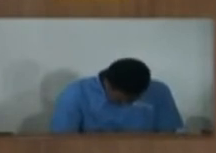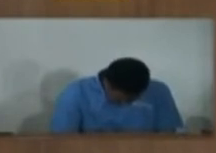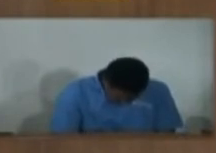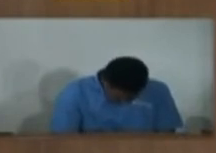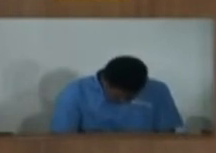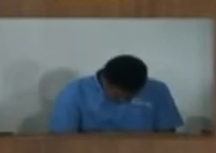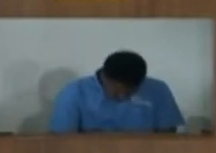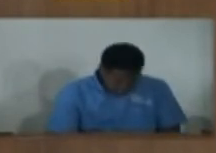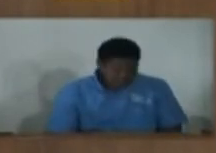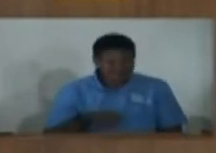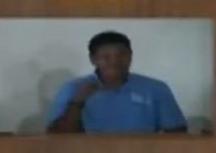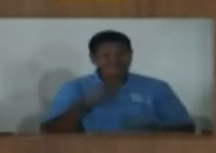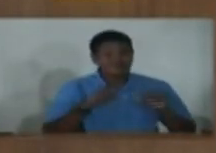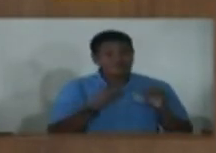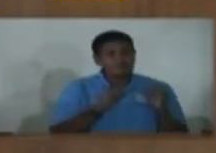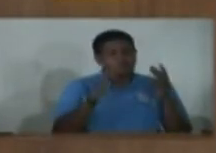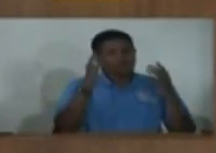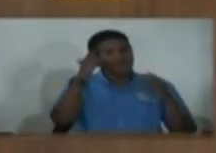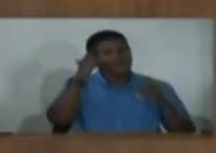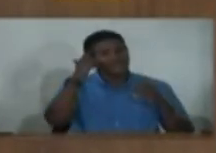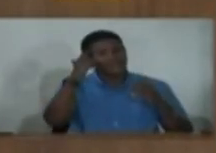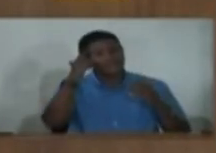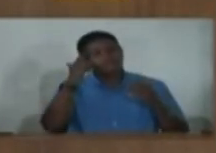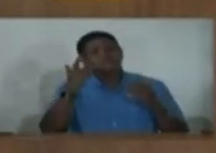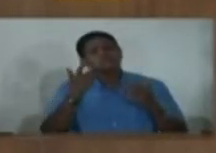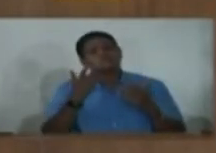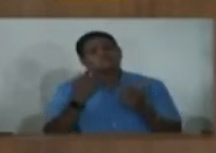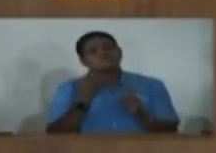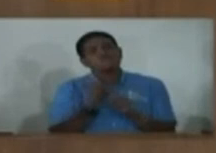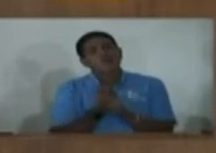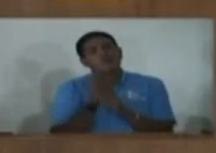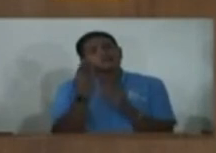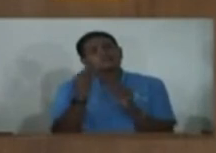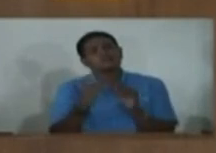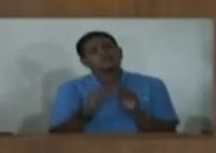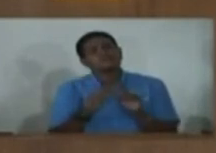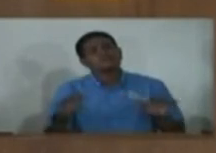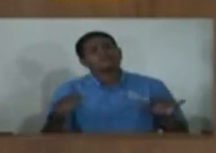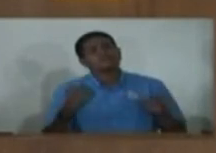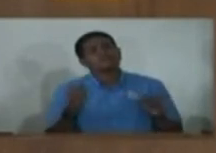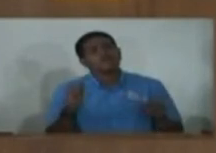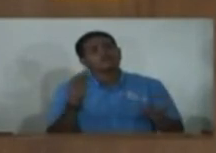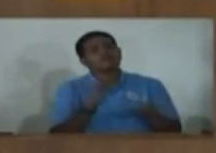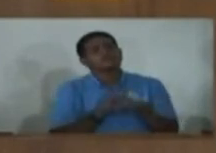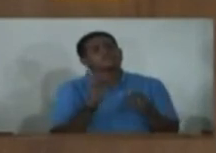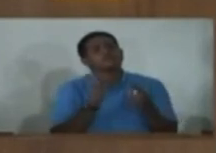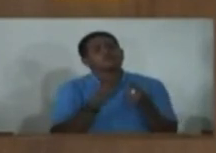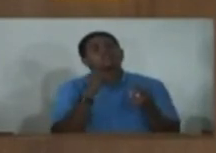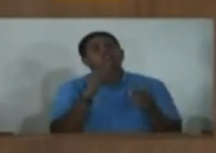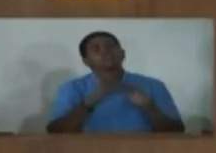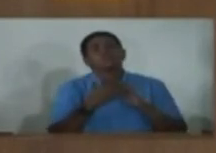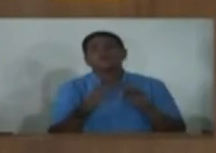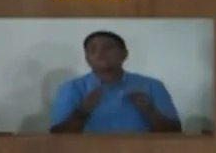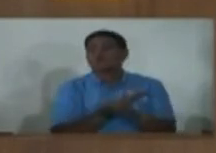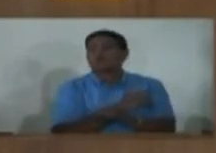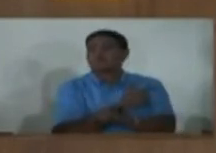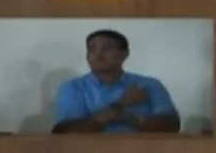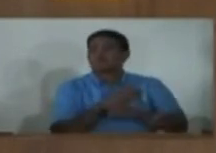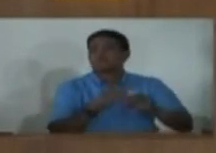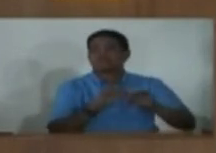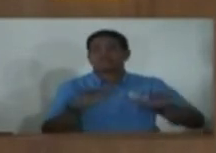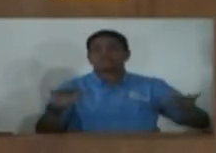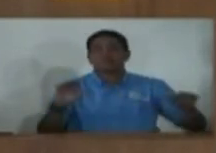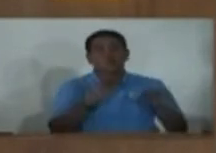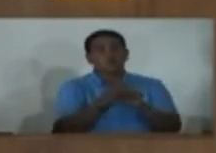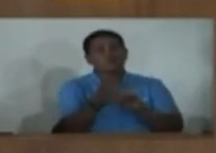misinformation. And let us try to get to the point where we can say Jamaica is essentially